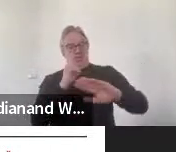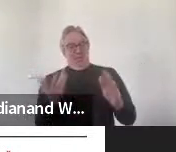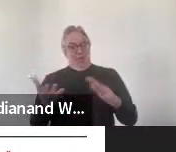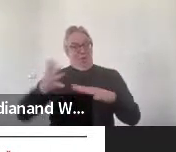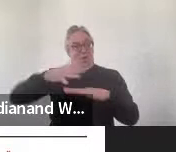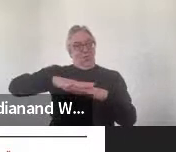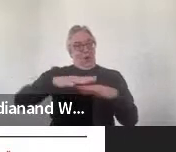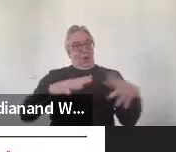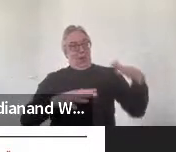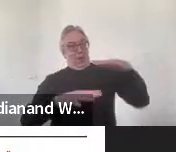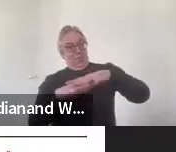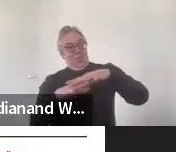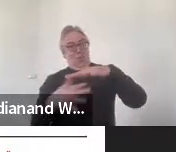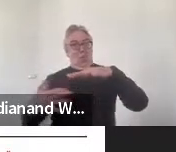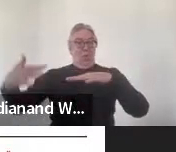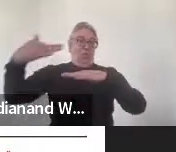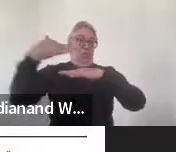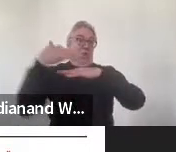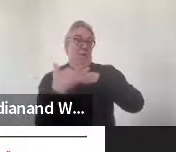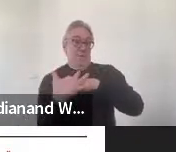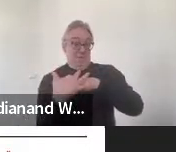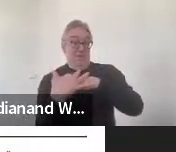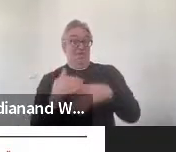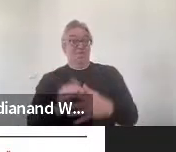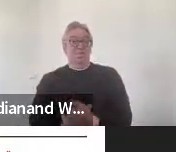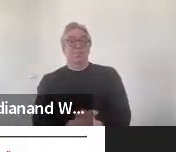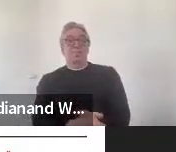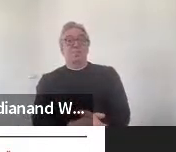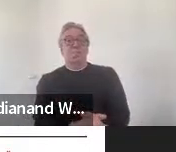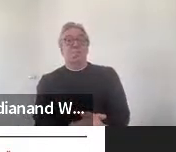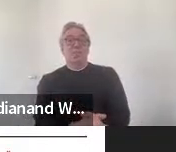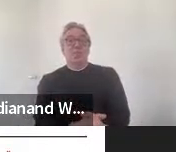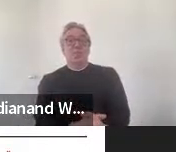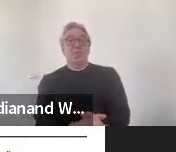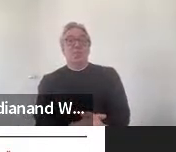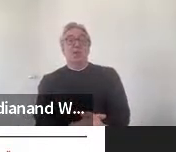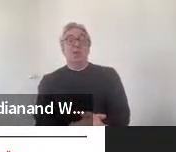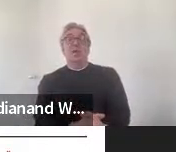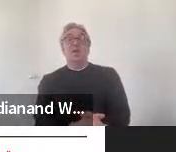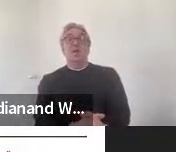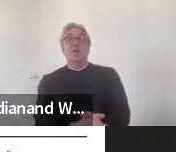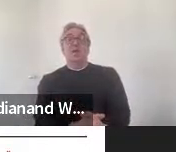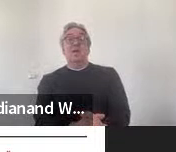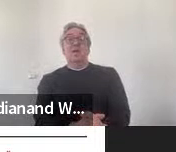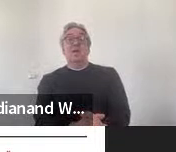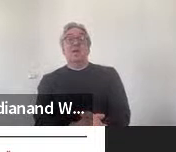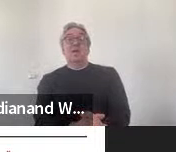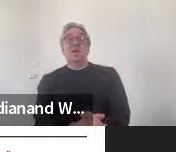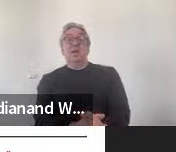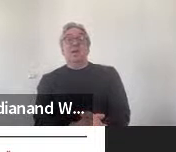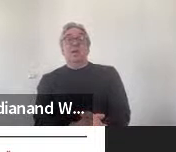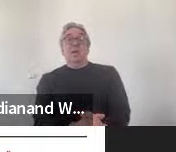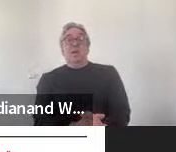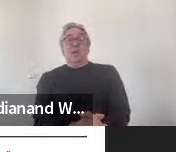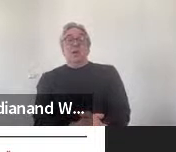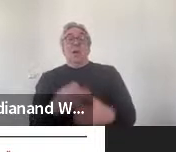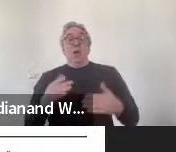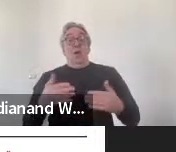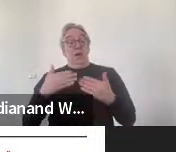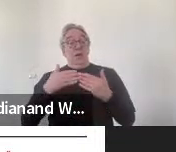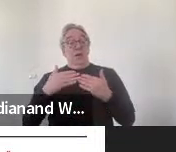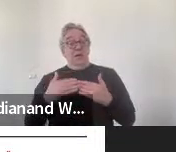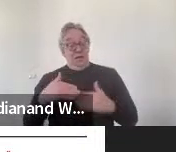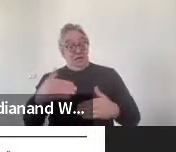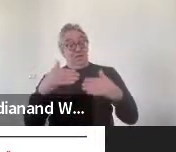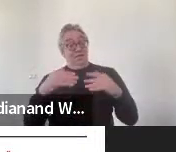are interlinked somehow. And this graph will accompany us throughout the results, which I'm